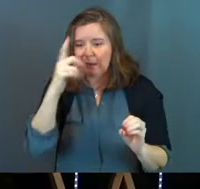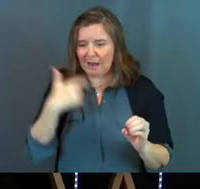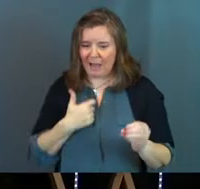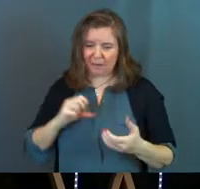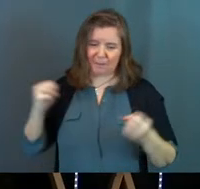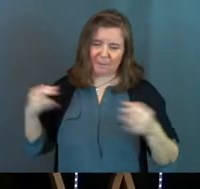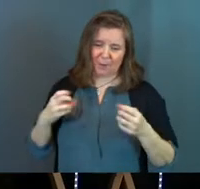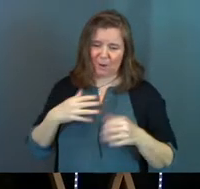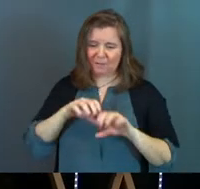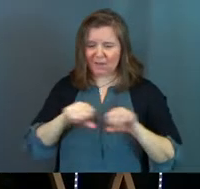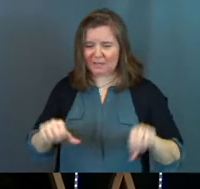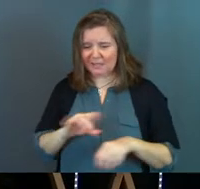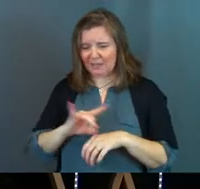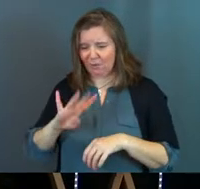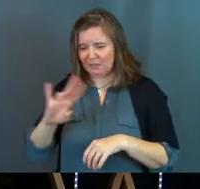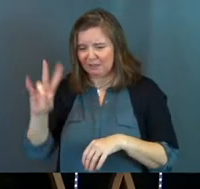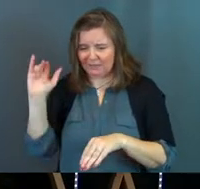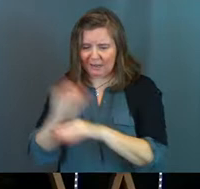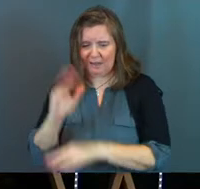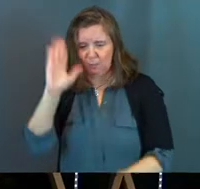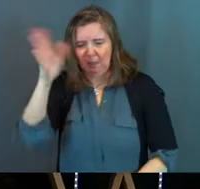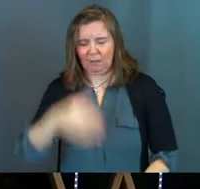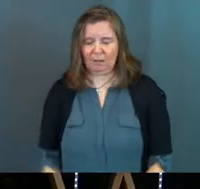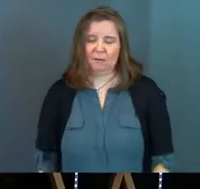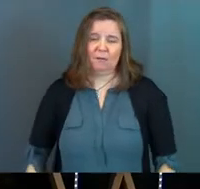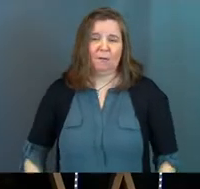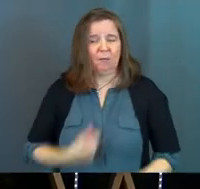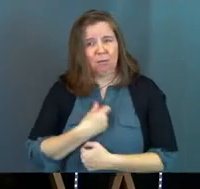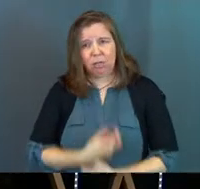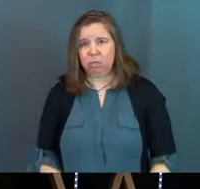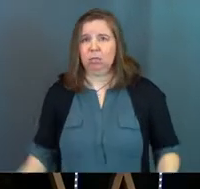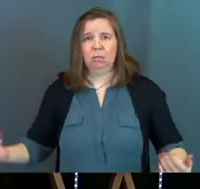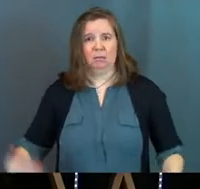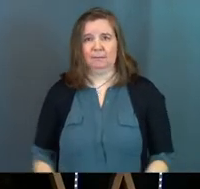end up microwaving hot dogs at 8:47 p.m.